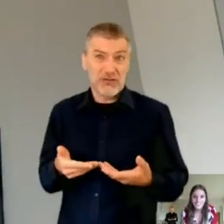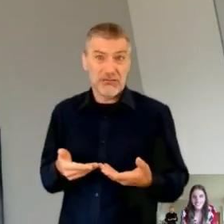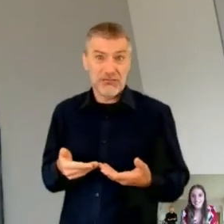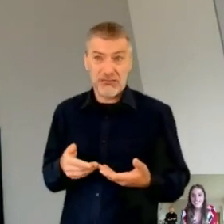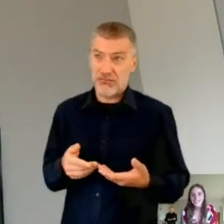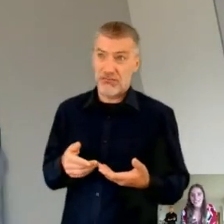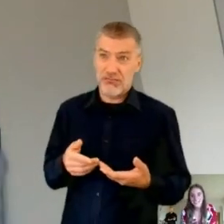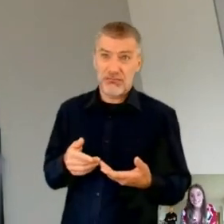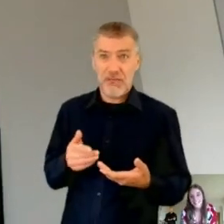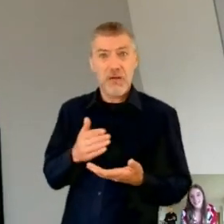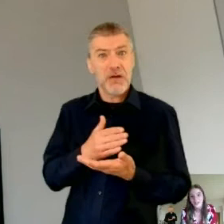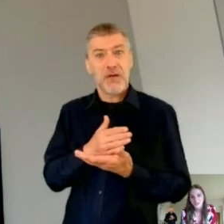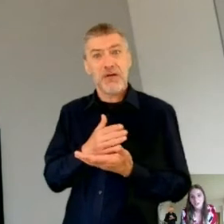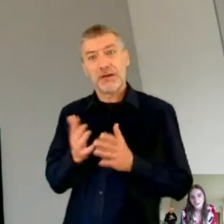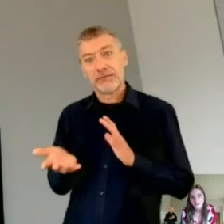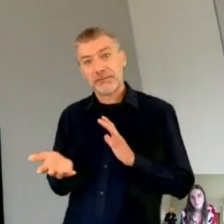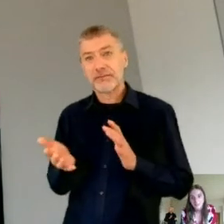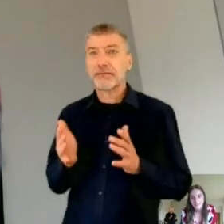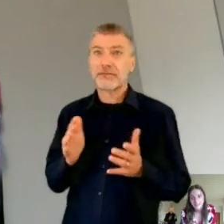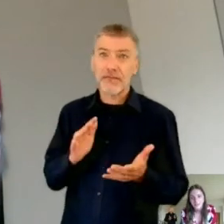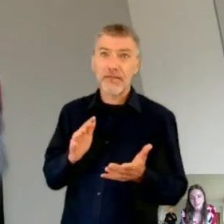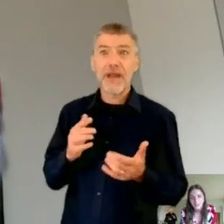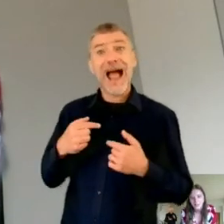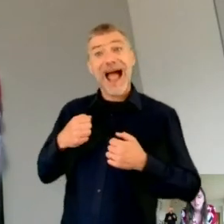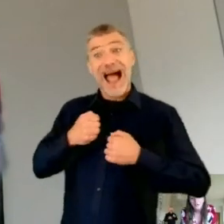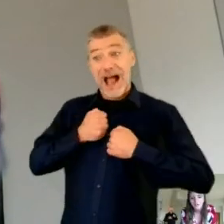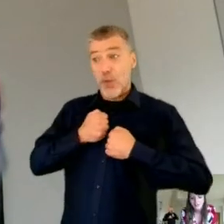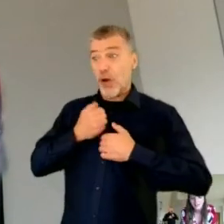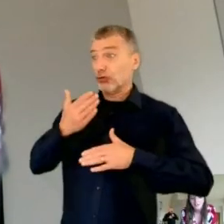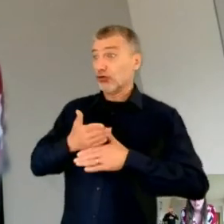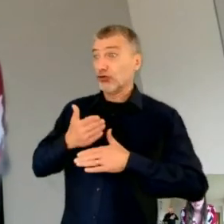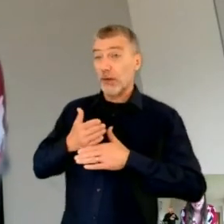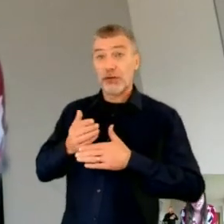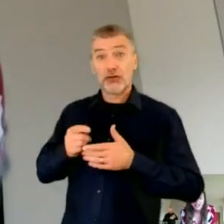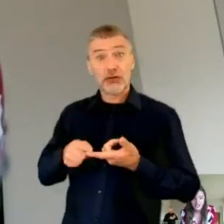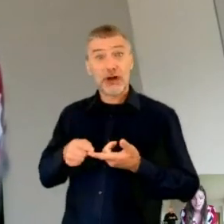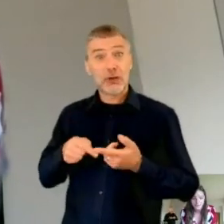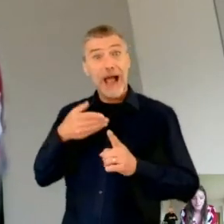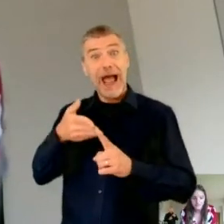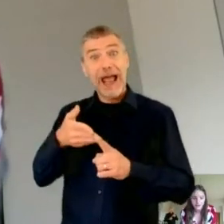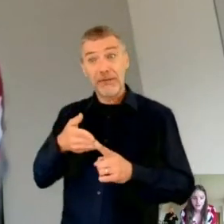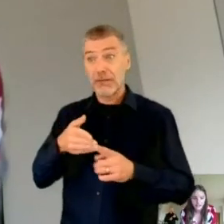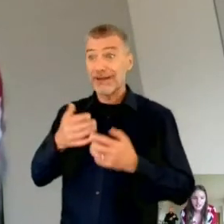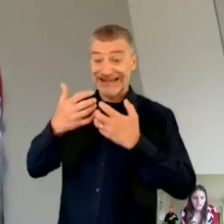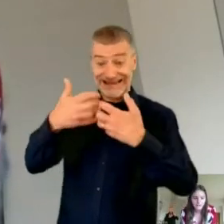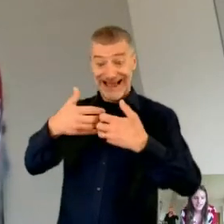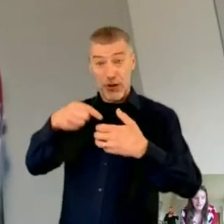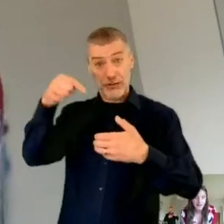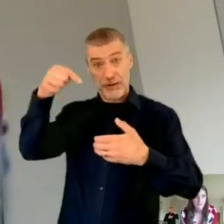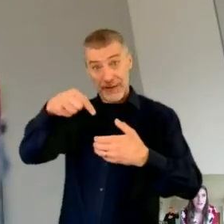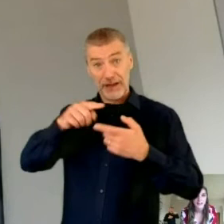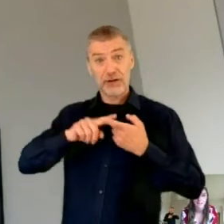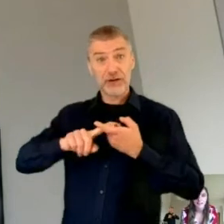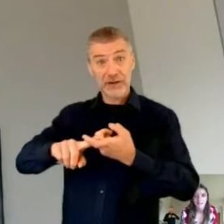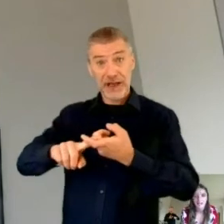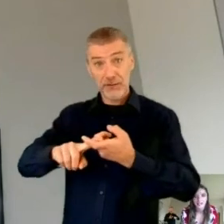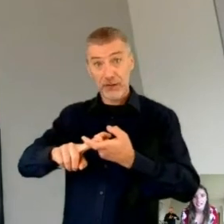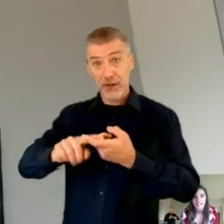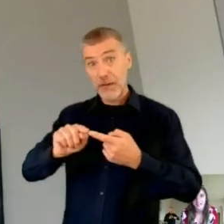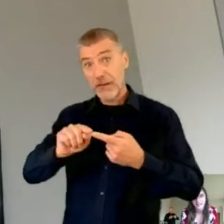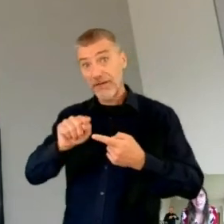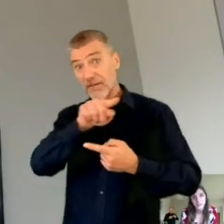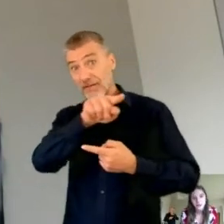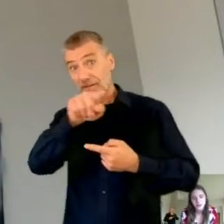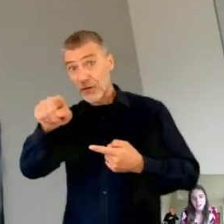is it's our job to try and make the technology more sustainable. And for yourselves, there might be coming to